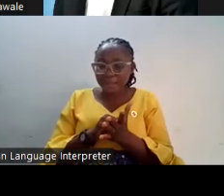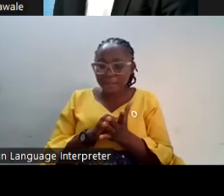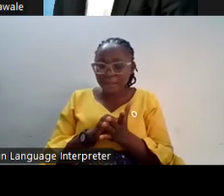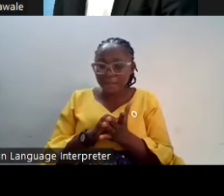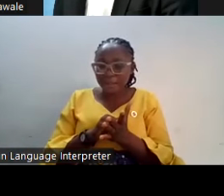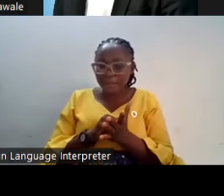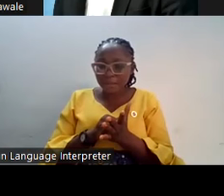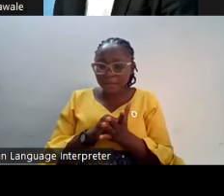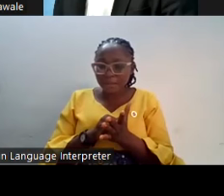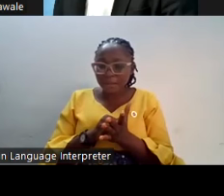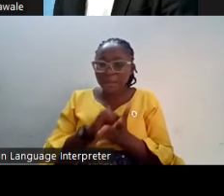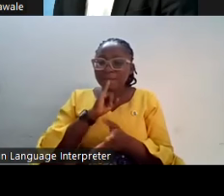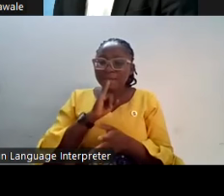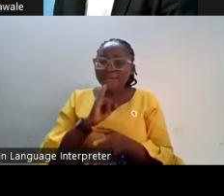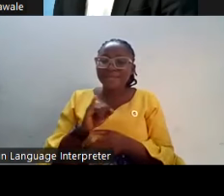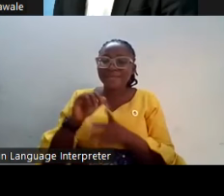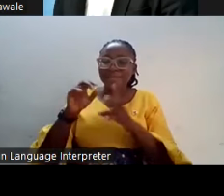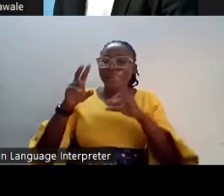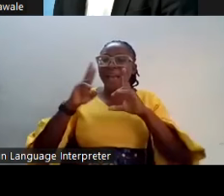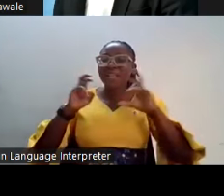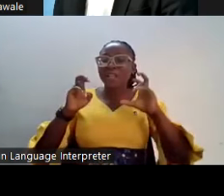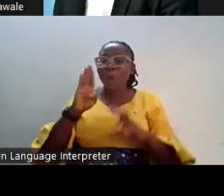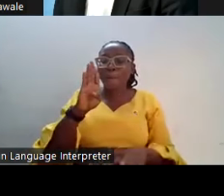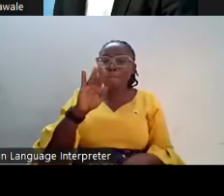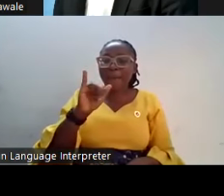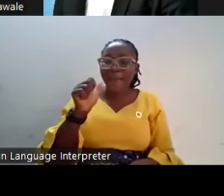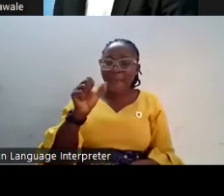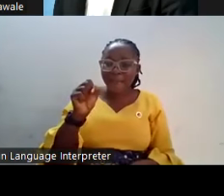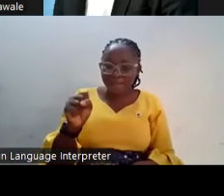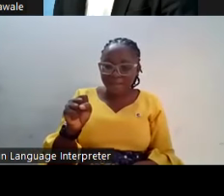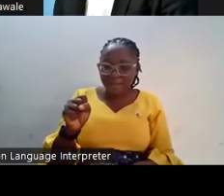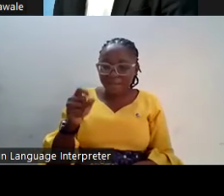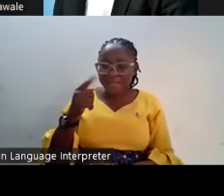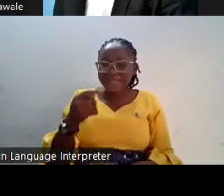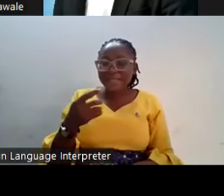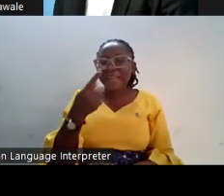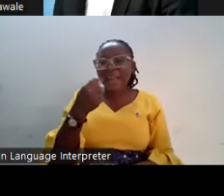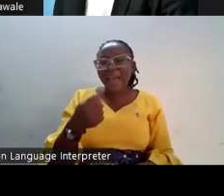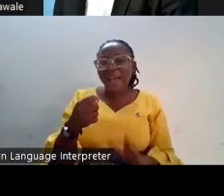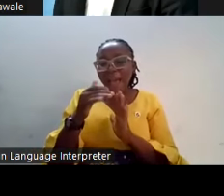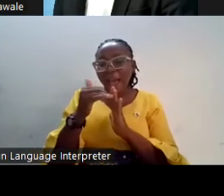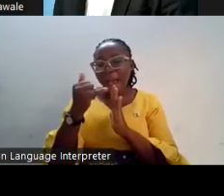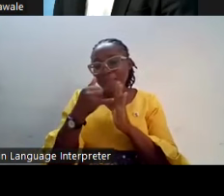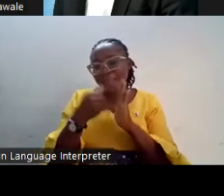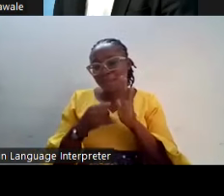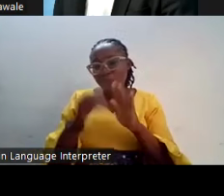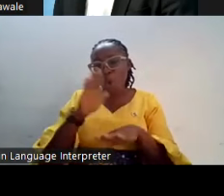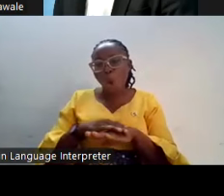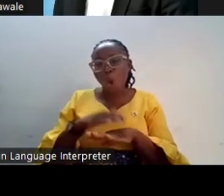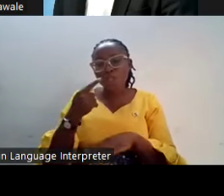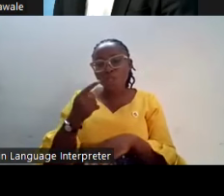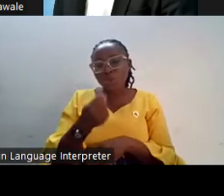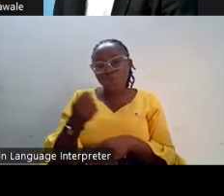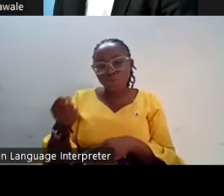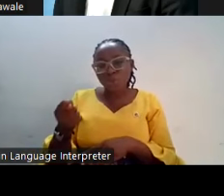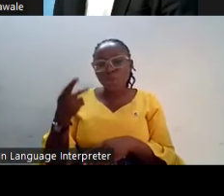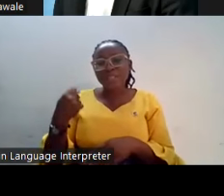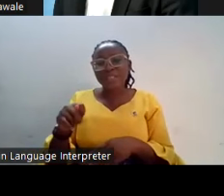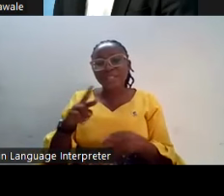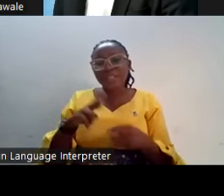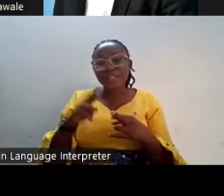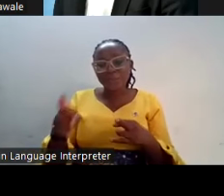the norming, the language of the tool, the items on the tools, right? Spoons and forks. Can the child eat